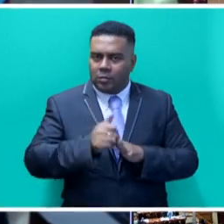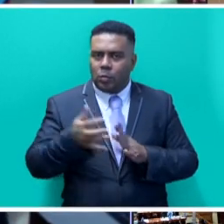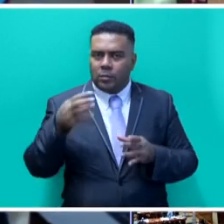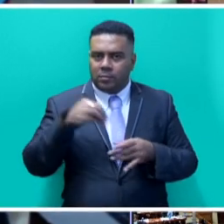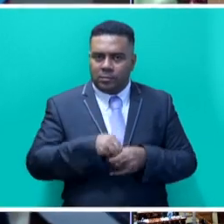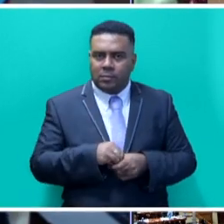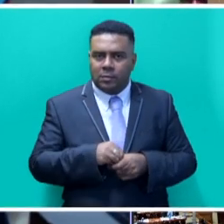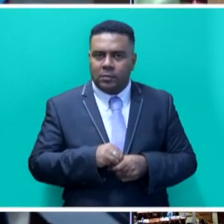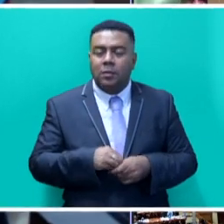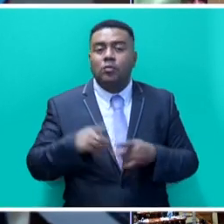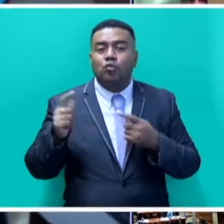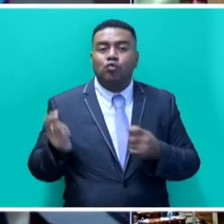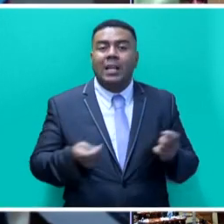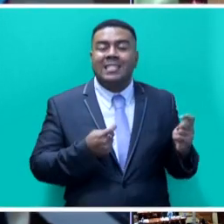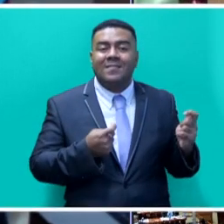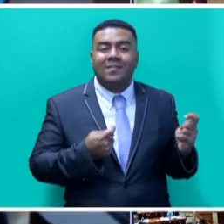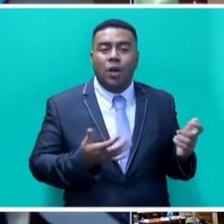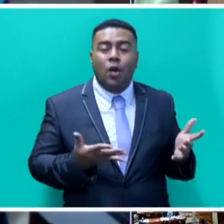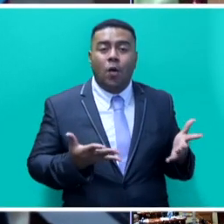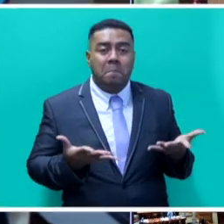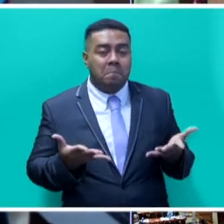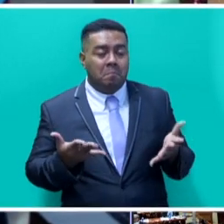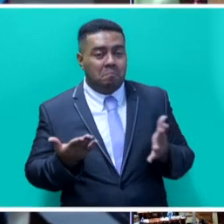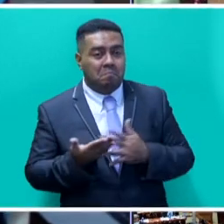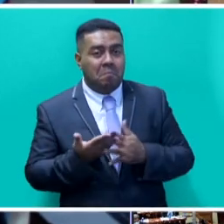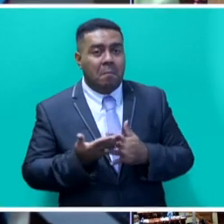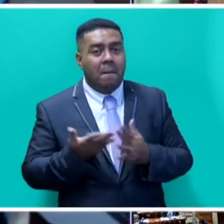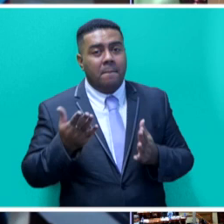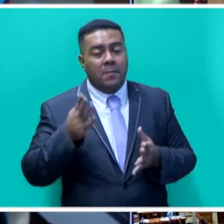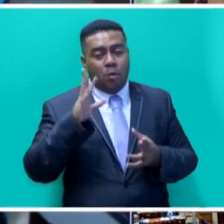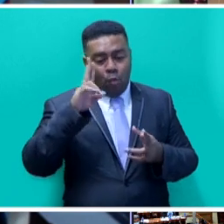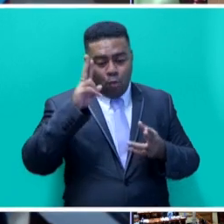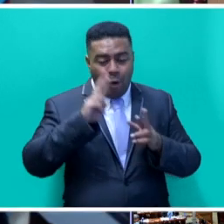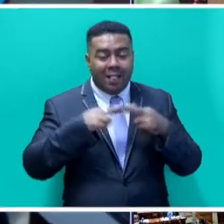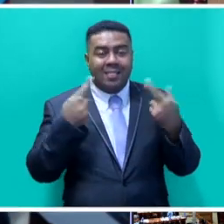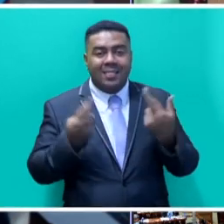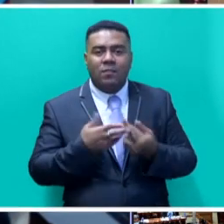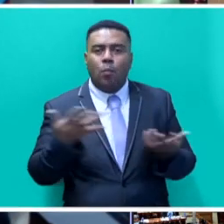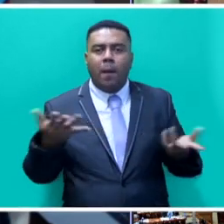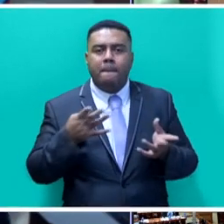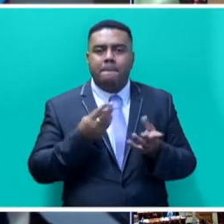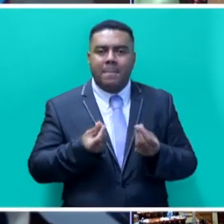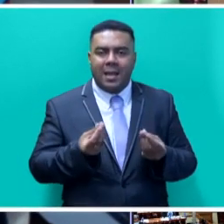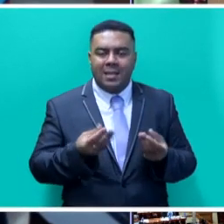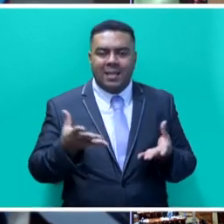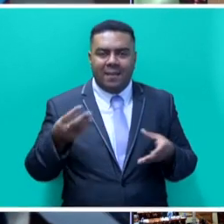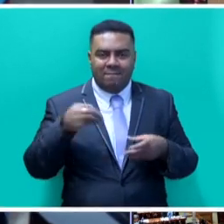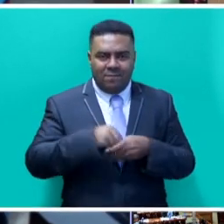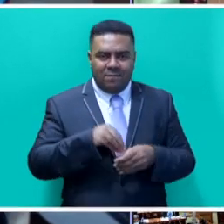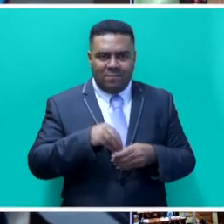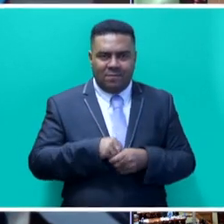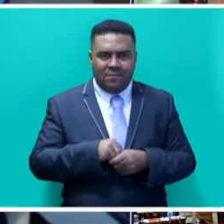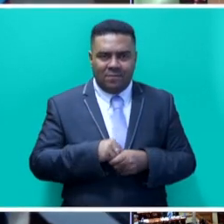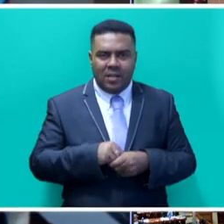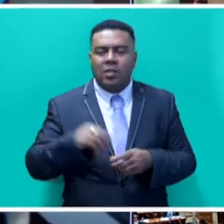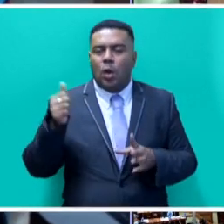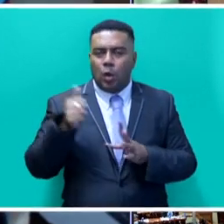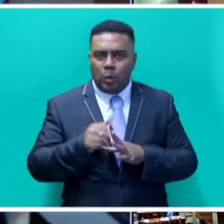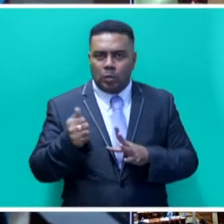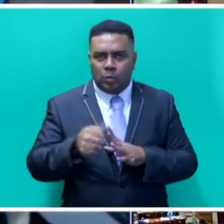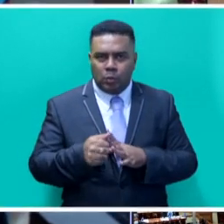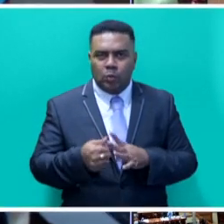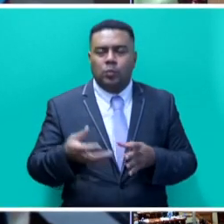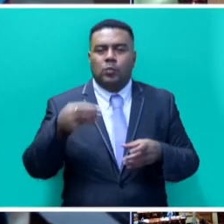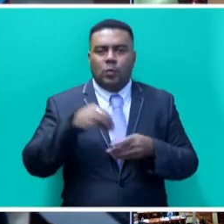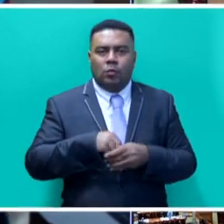to transfer between parents and children or relatives where money is involved. They are also required to apply